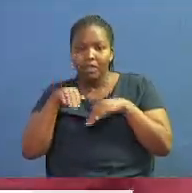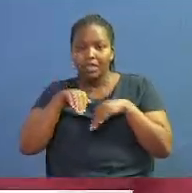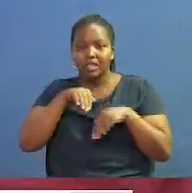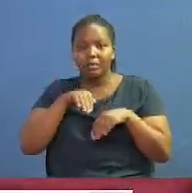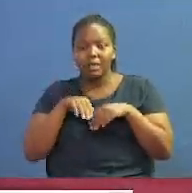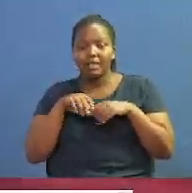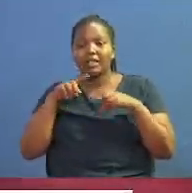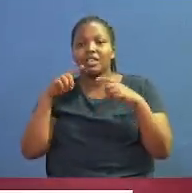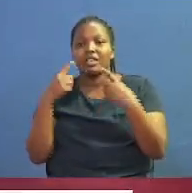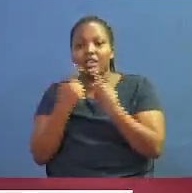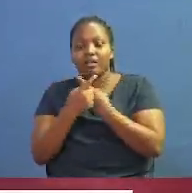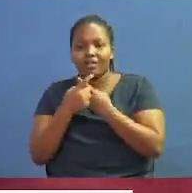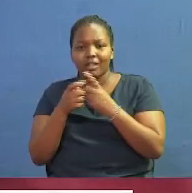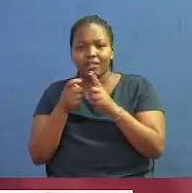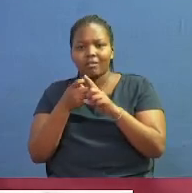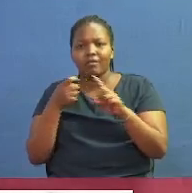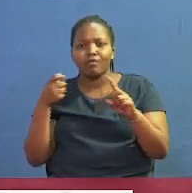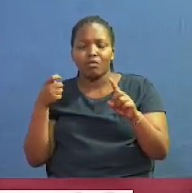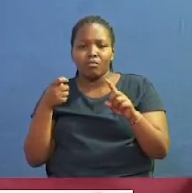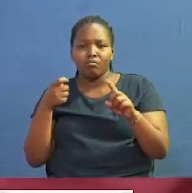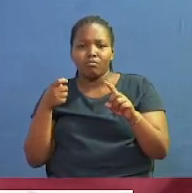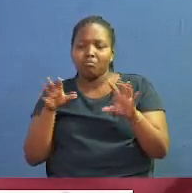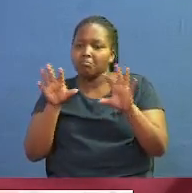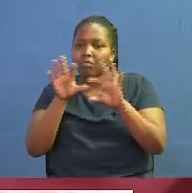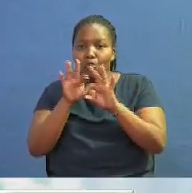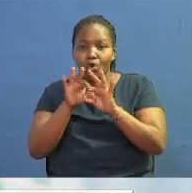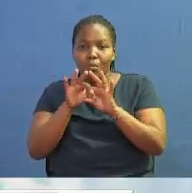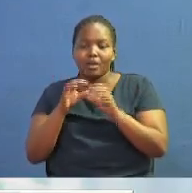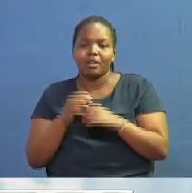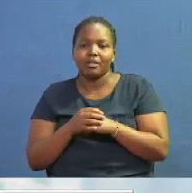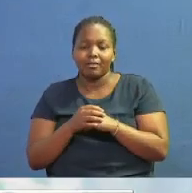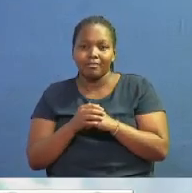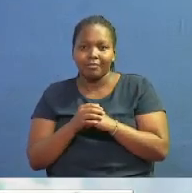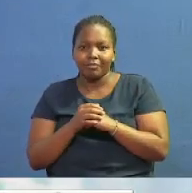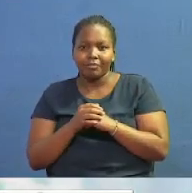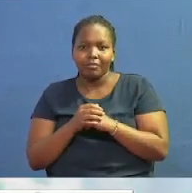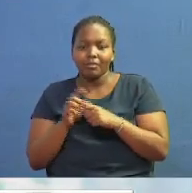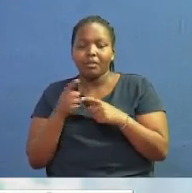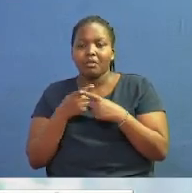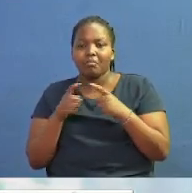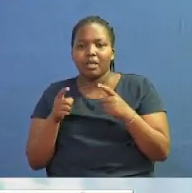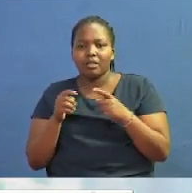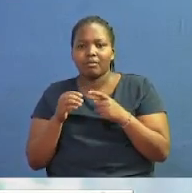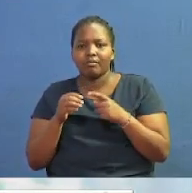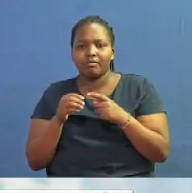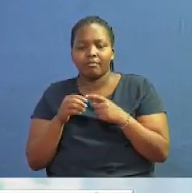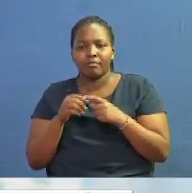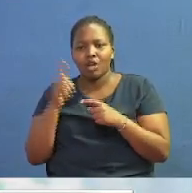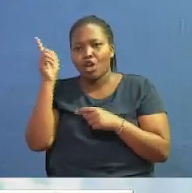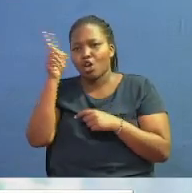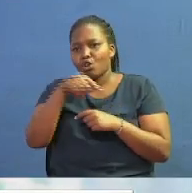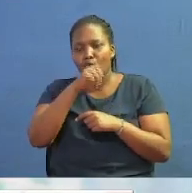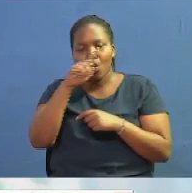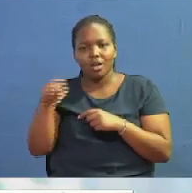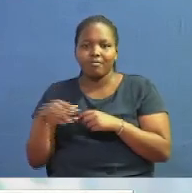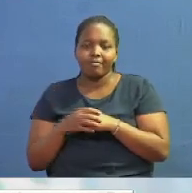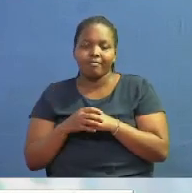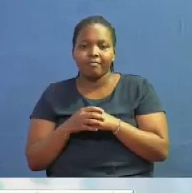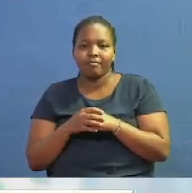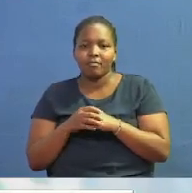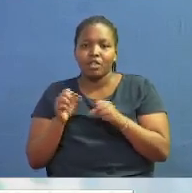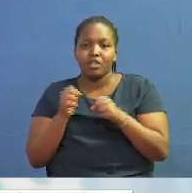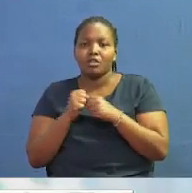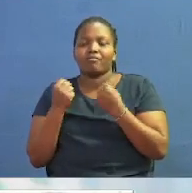different from commonness or the normal life. But that is not correct. Therefore, society has